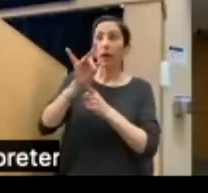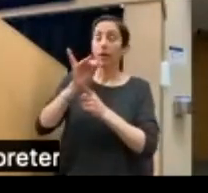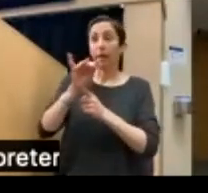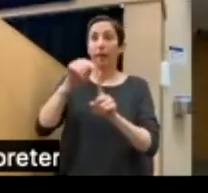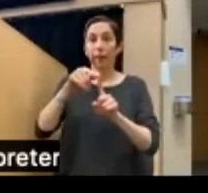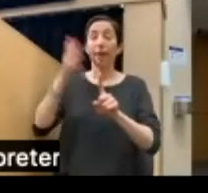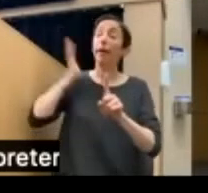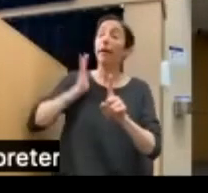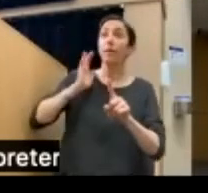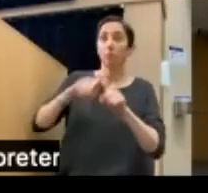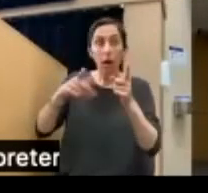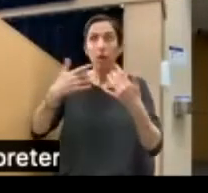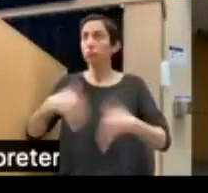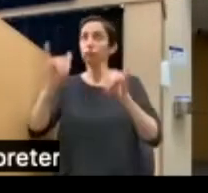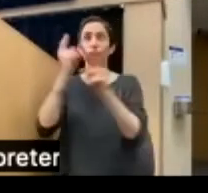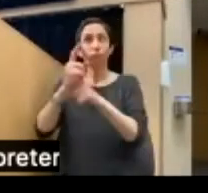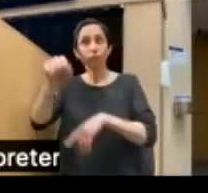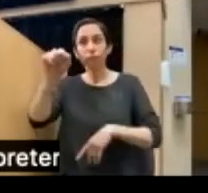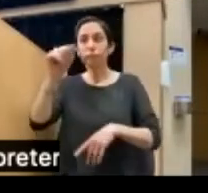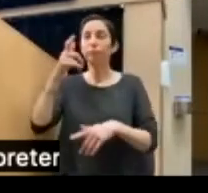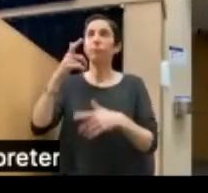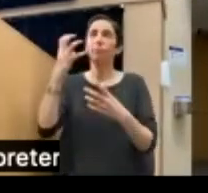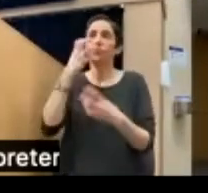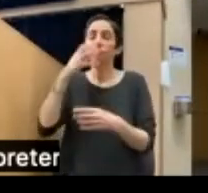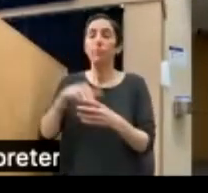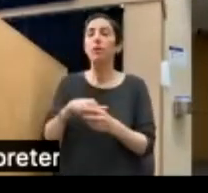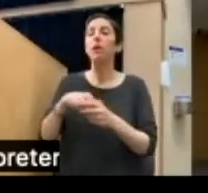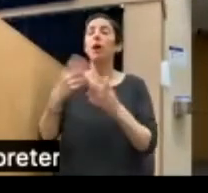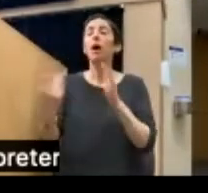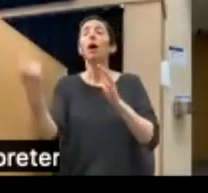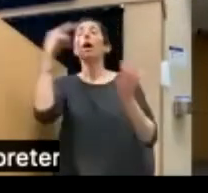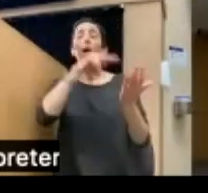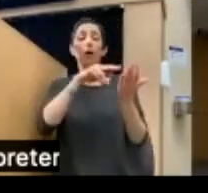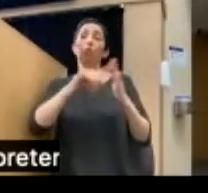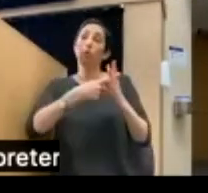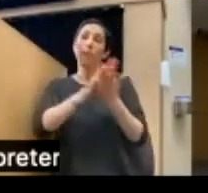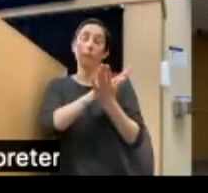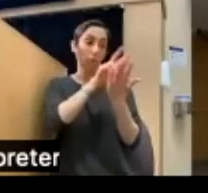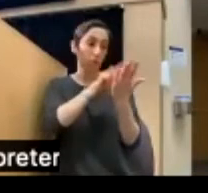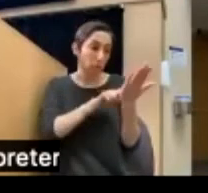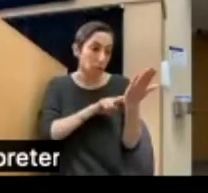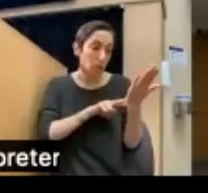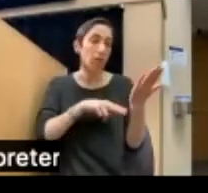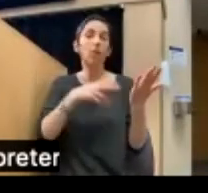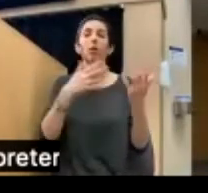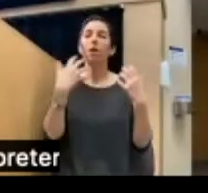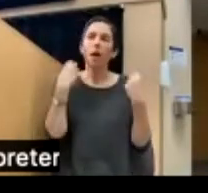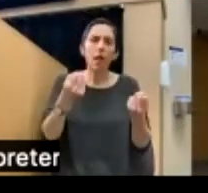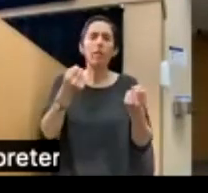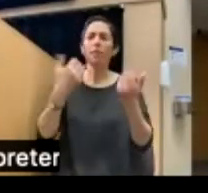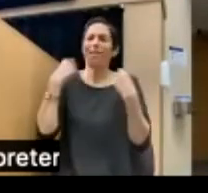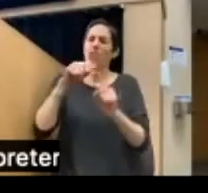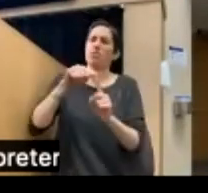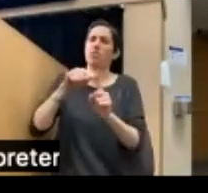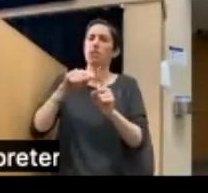at those original papers and think about what makes health, what makes the definition of health, he talked about